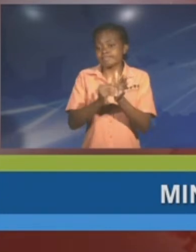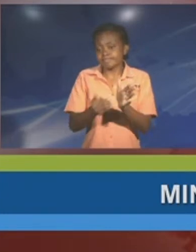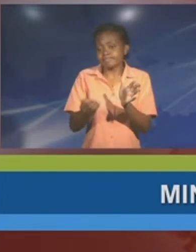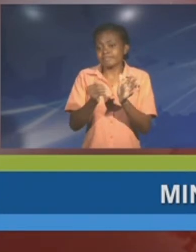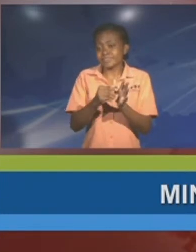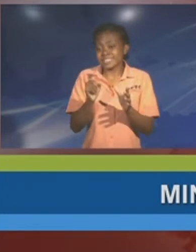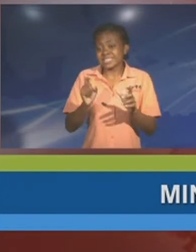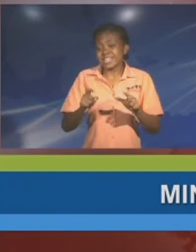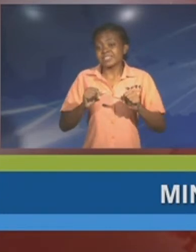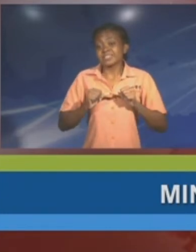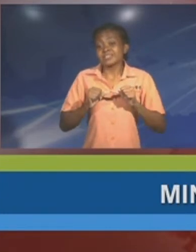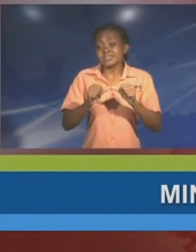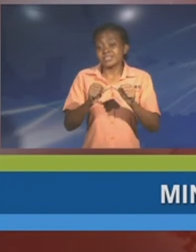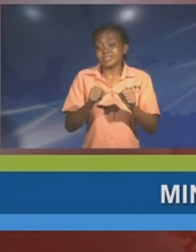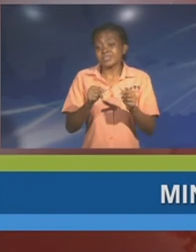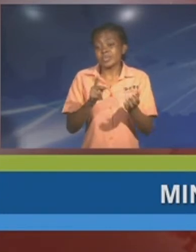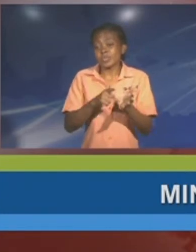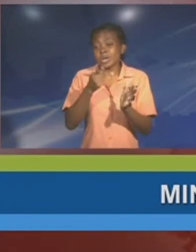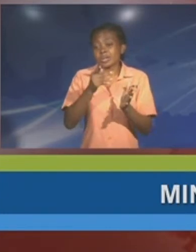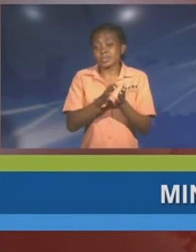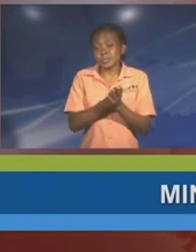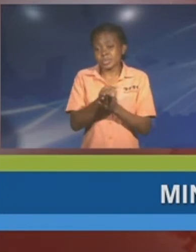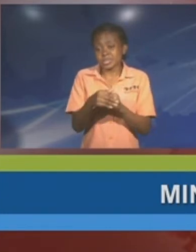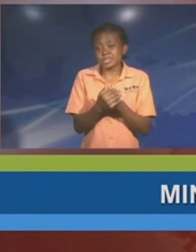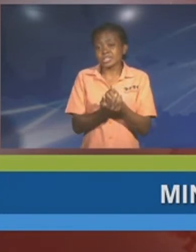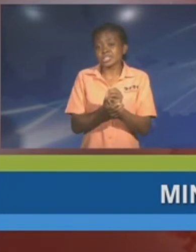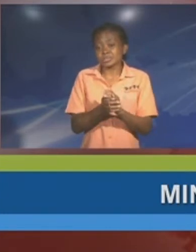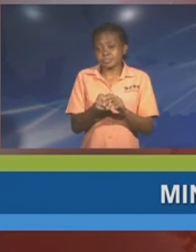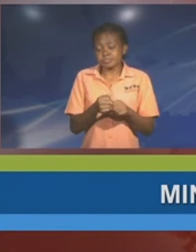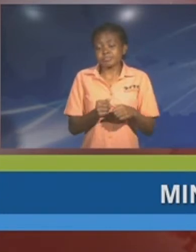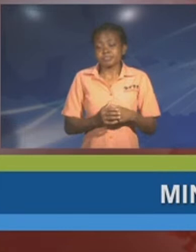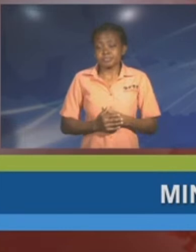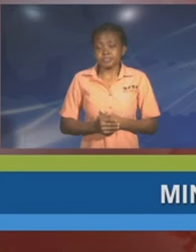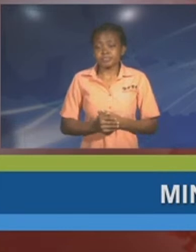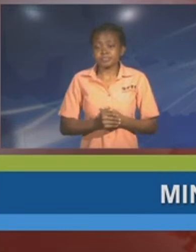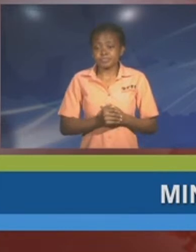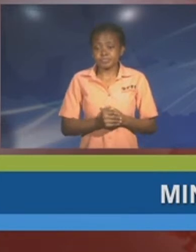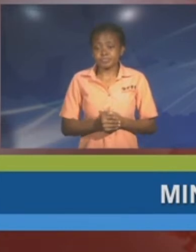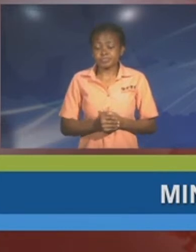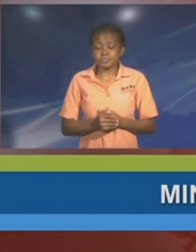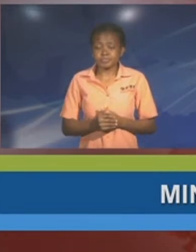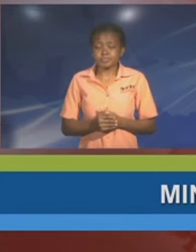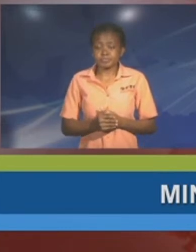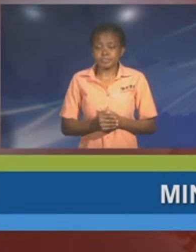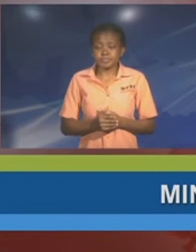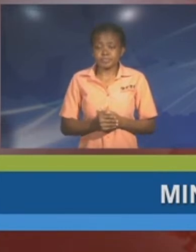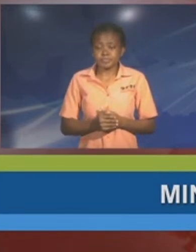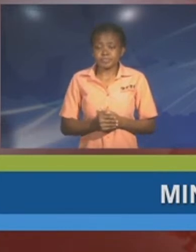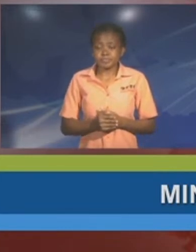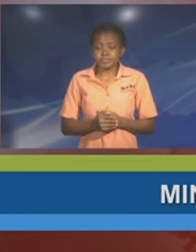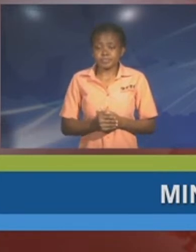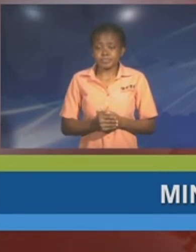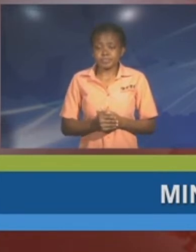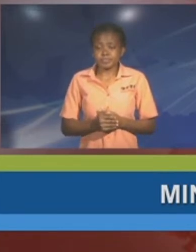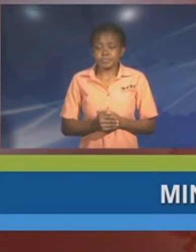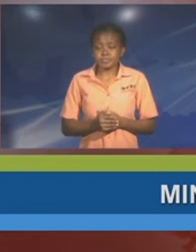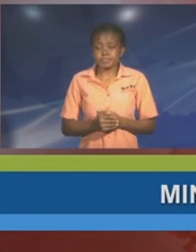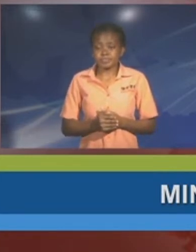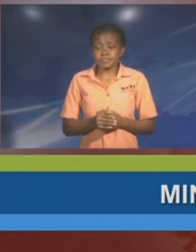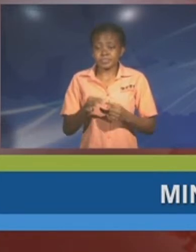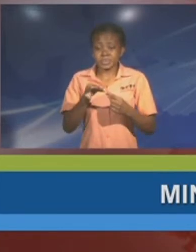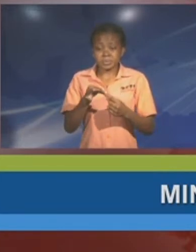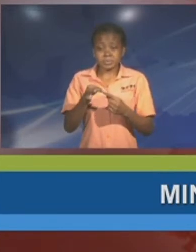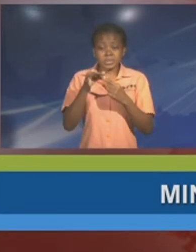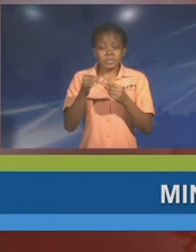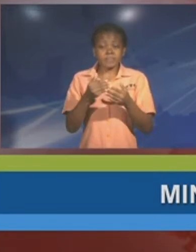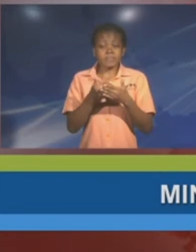an alcohol-based hand sanitizer, which is our recommendation, even going back to COVID-19, especially before eating or touching